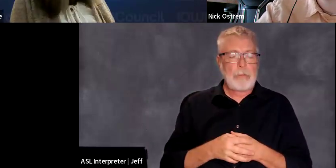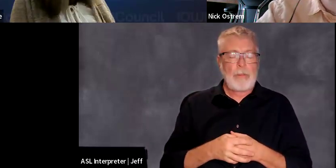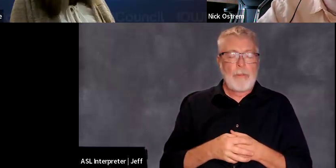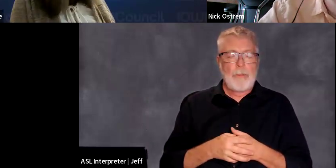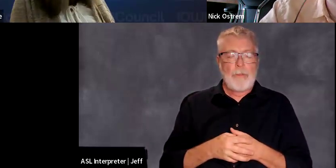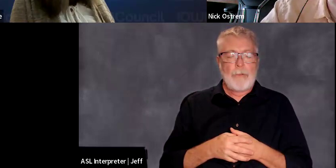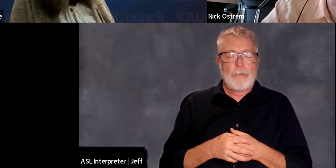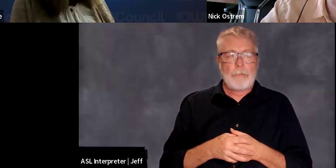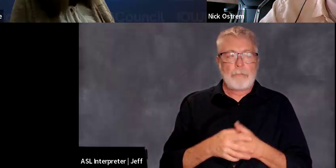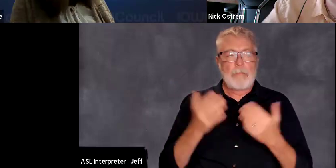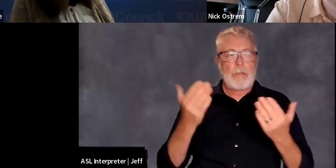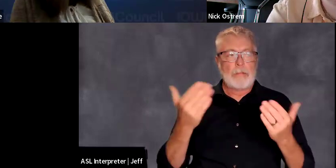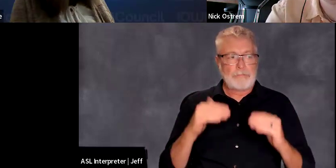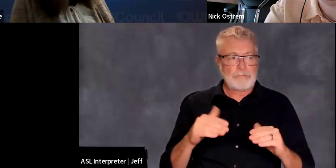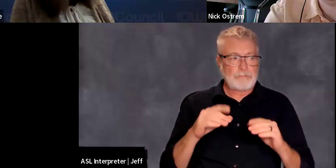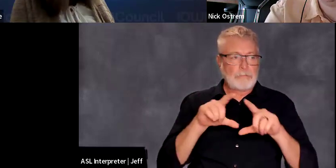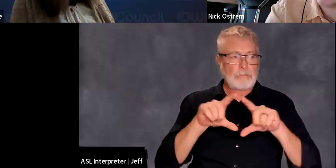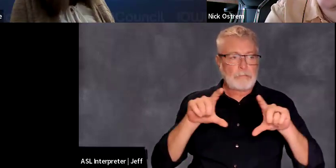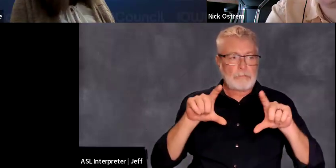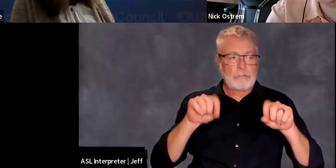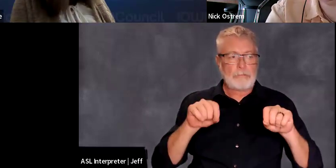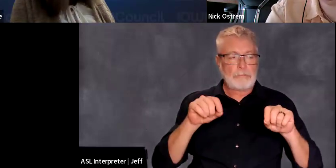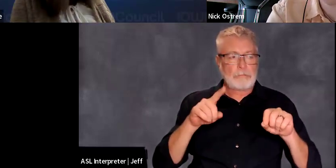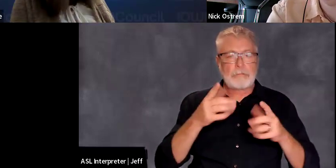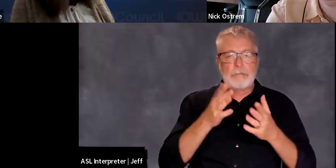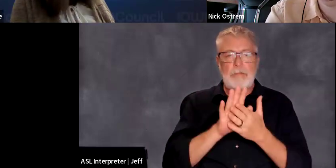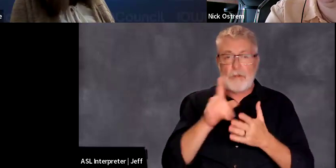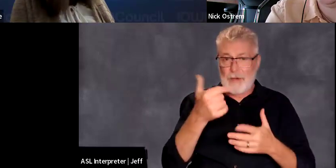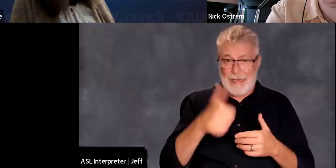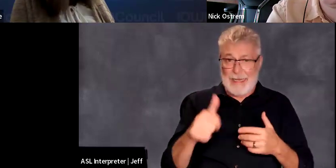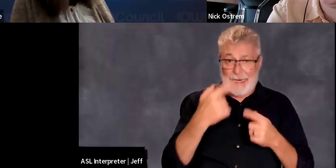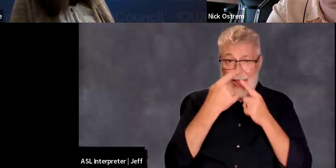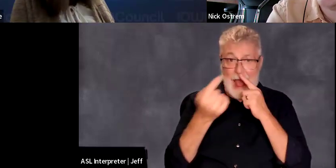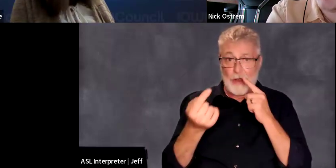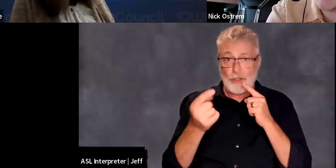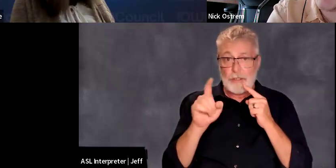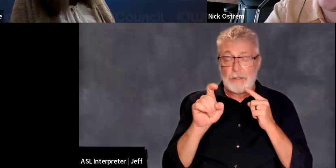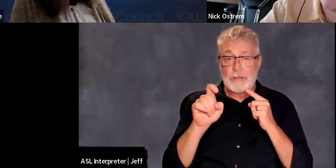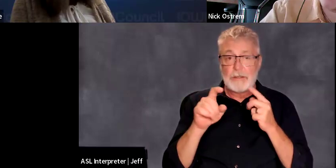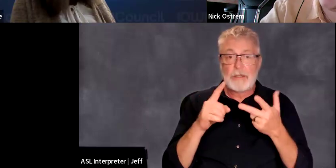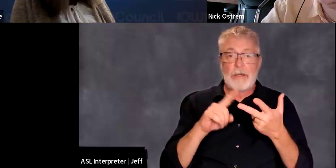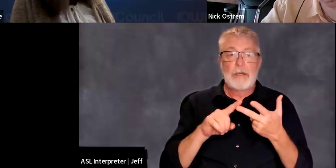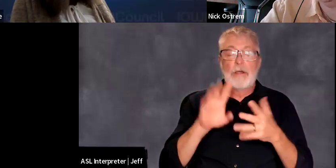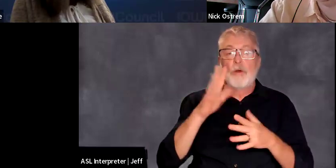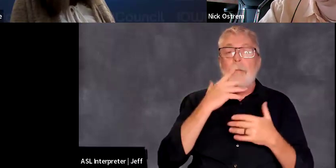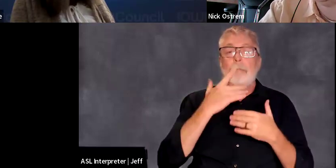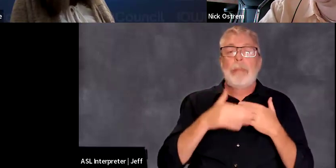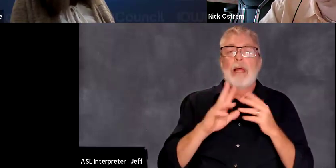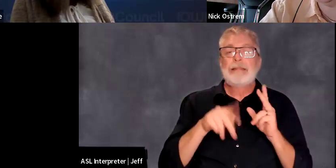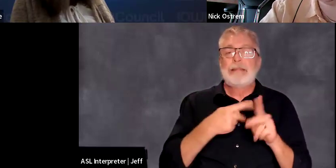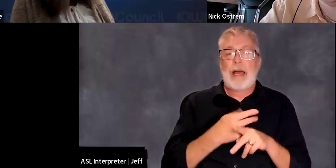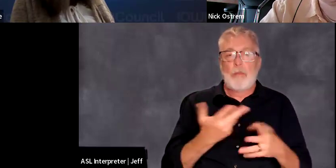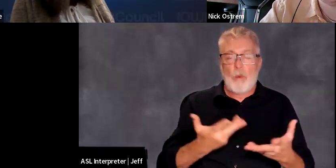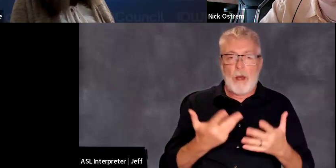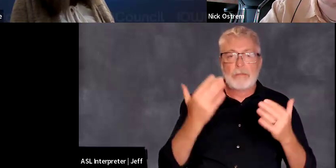Um, we also have boxes asking about allergies. We have blood type. We